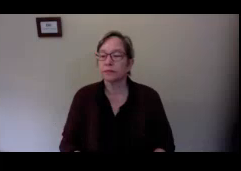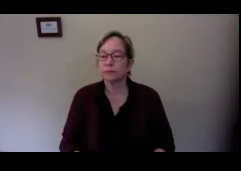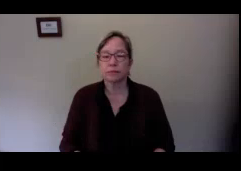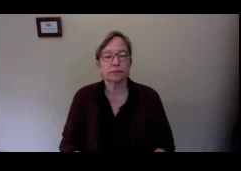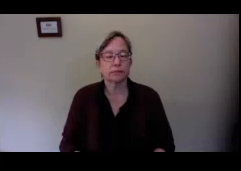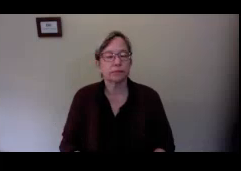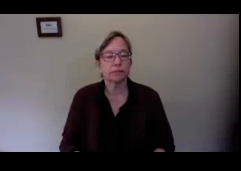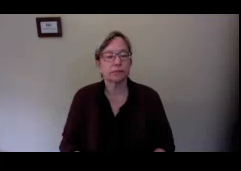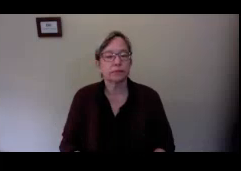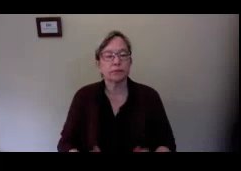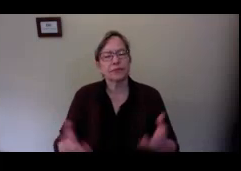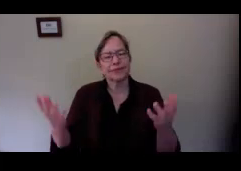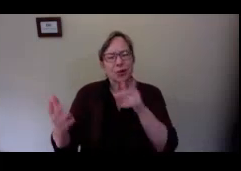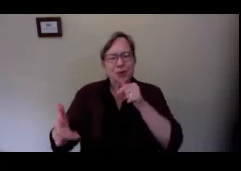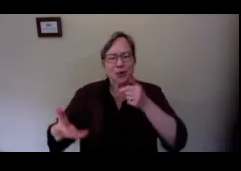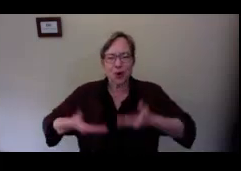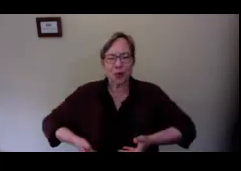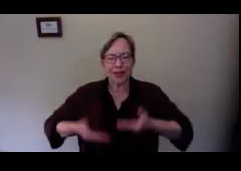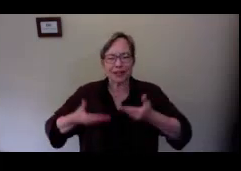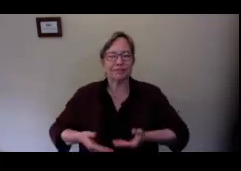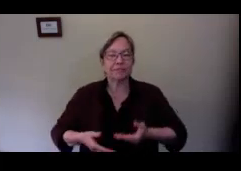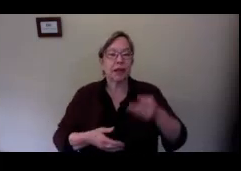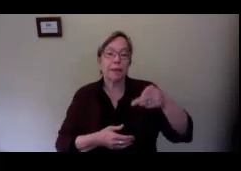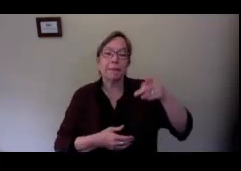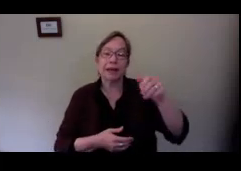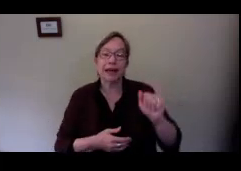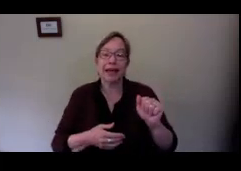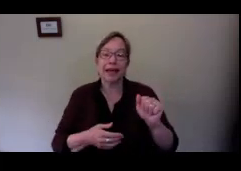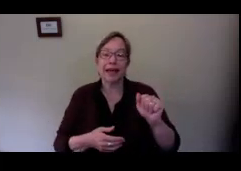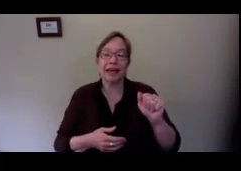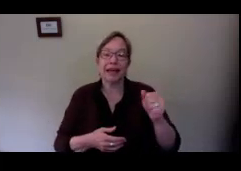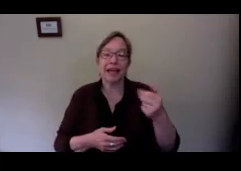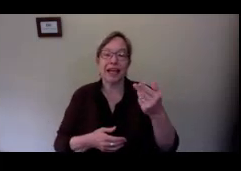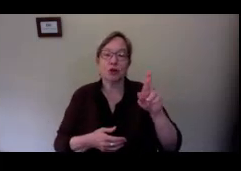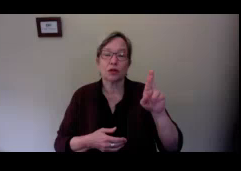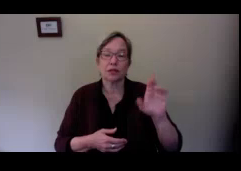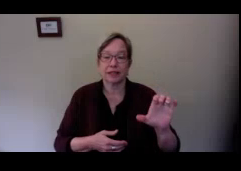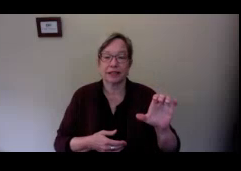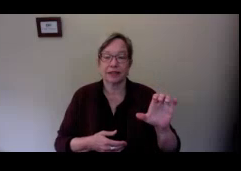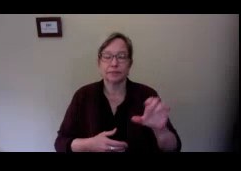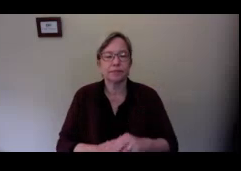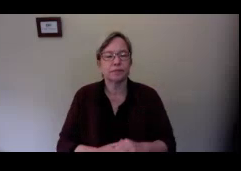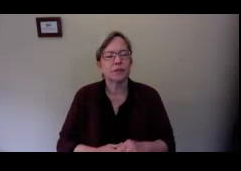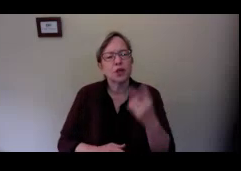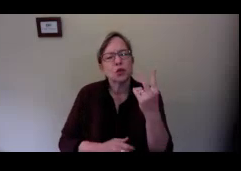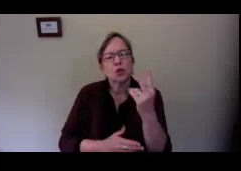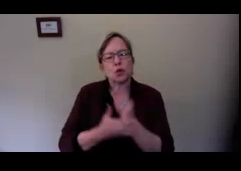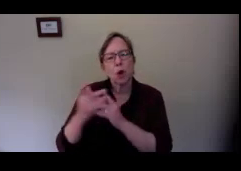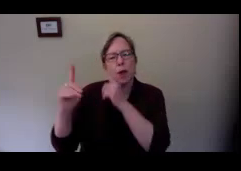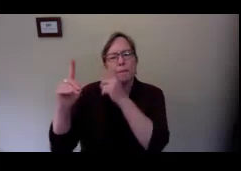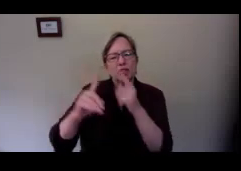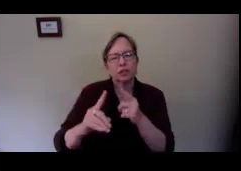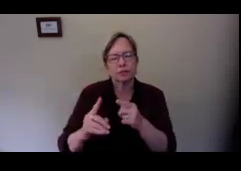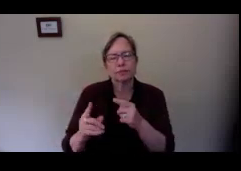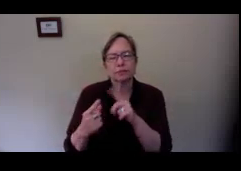So, who are we? The Pennsylvania Human Relations Commission. We have a two-part mission. We